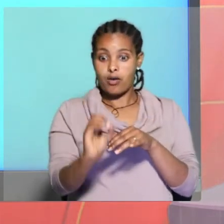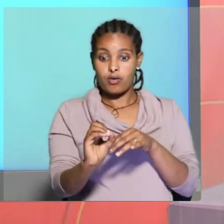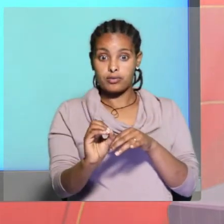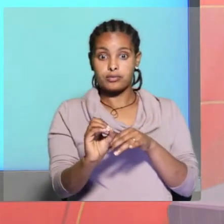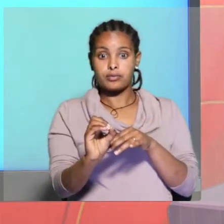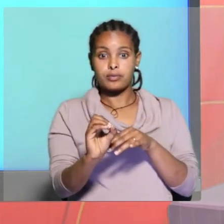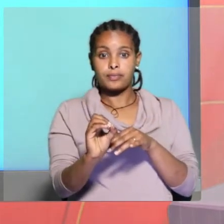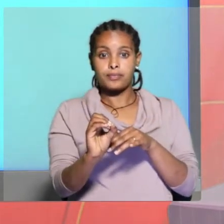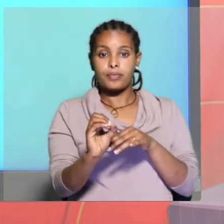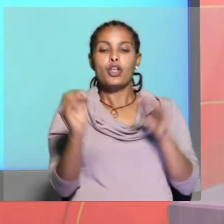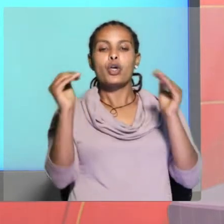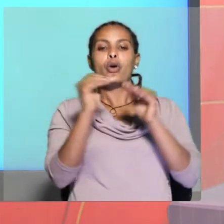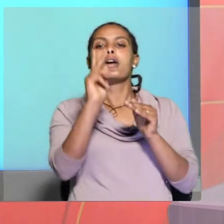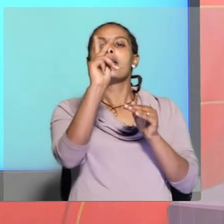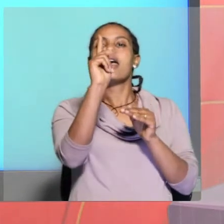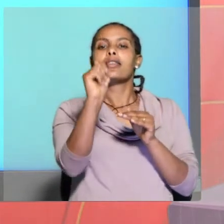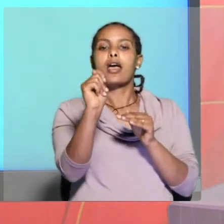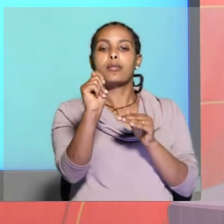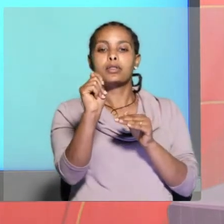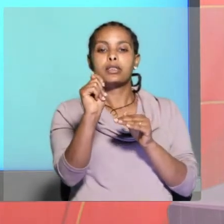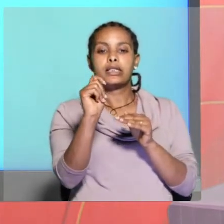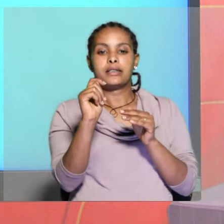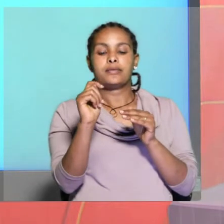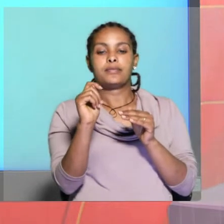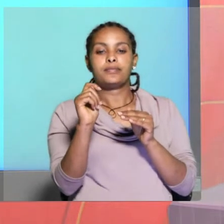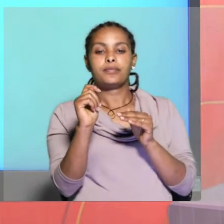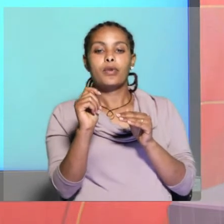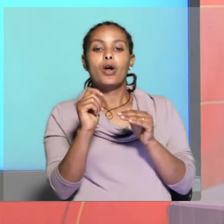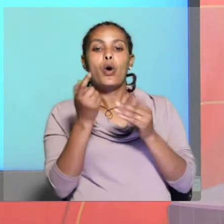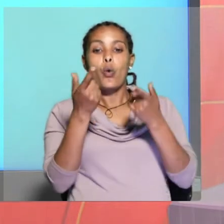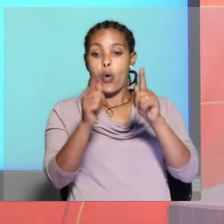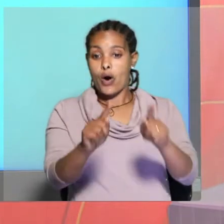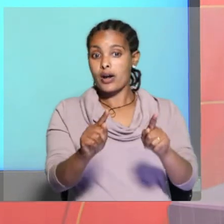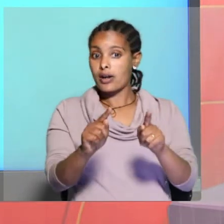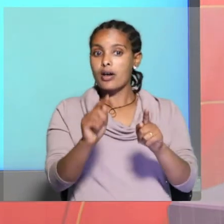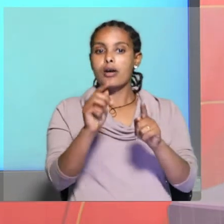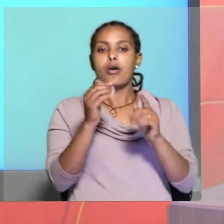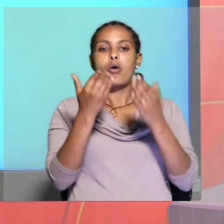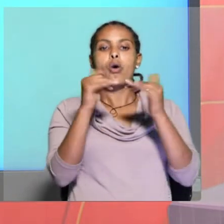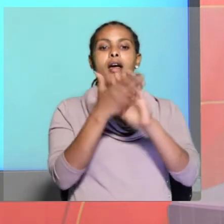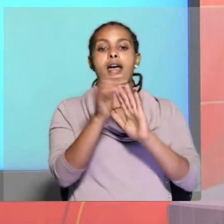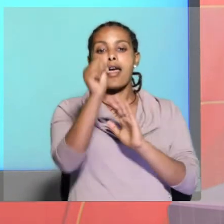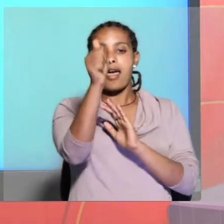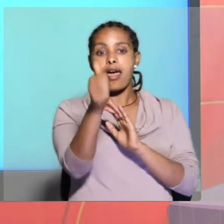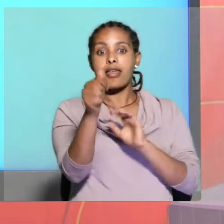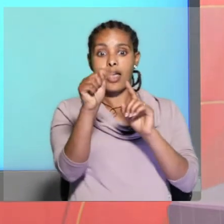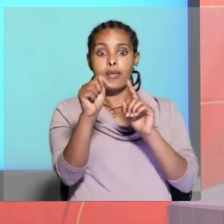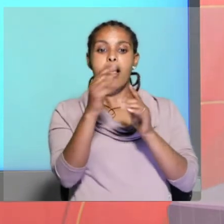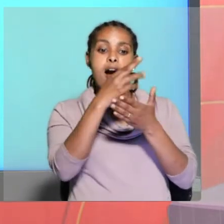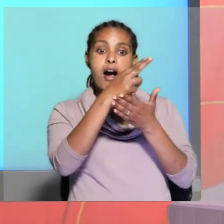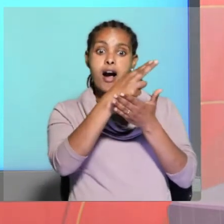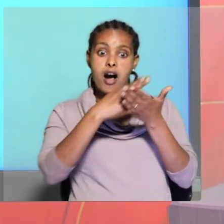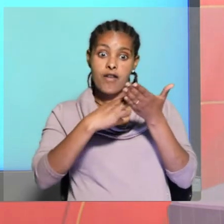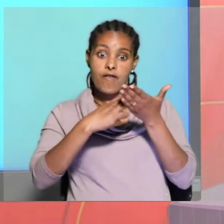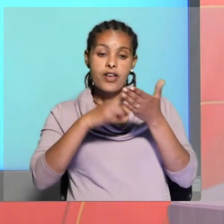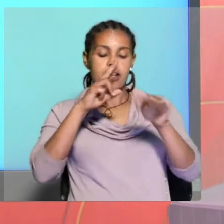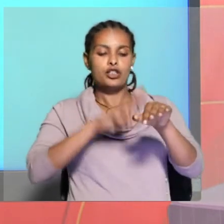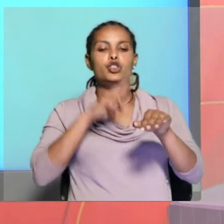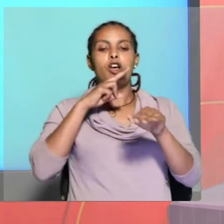of M equal K times T. When concentration of M is half its